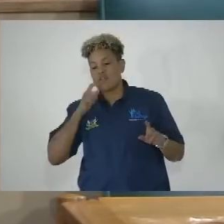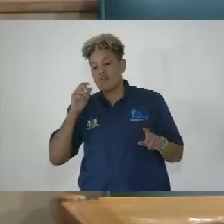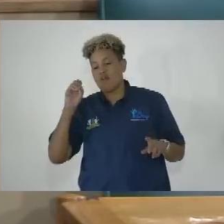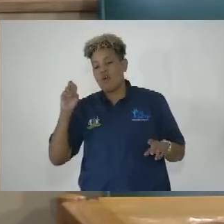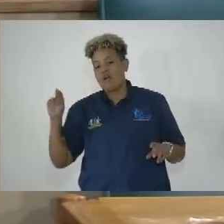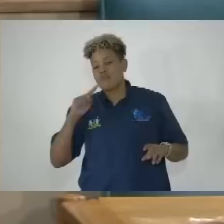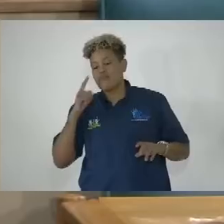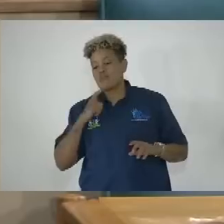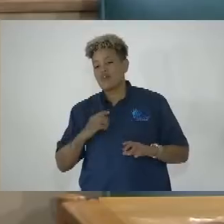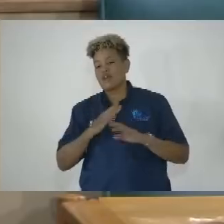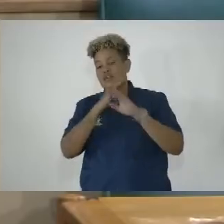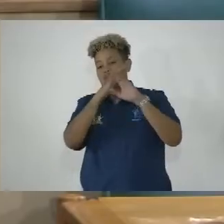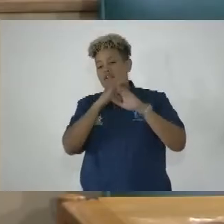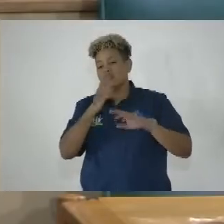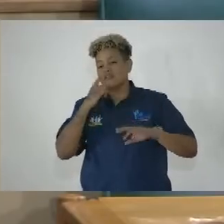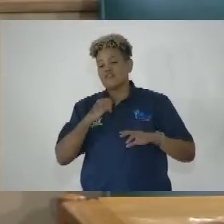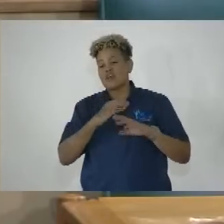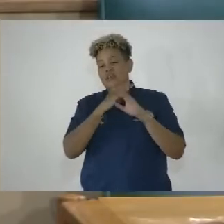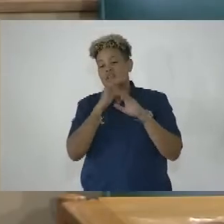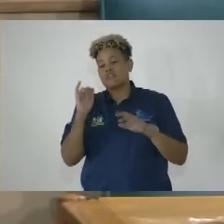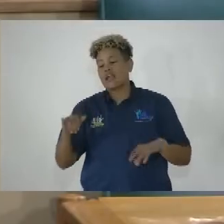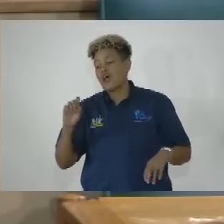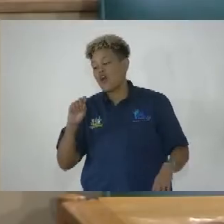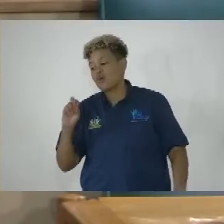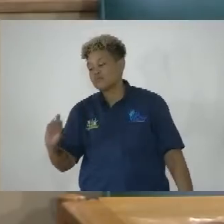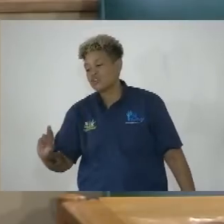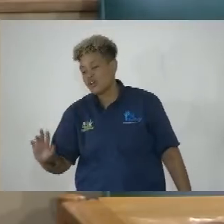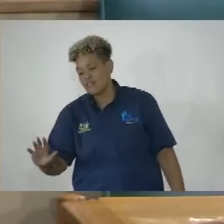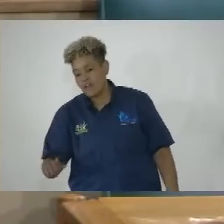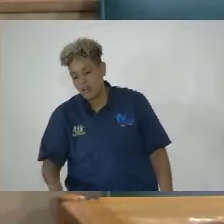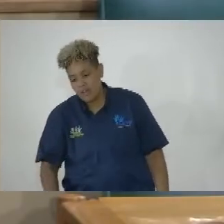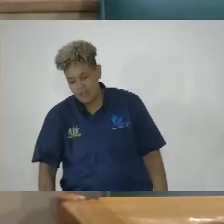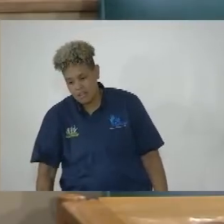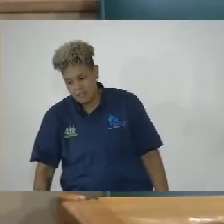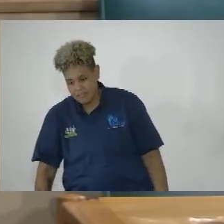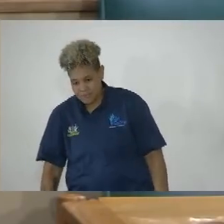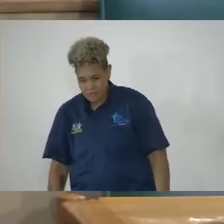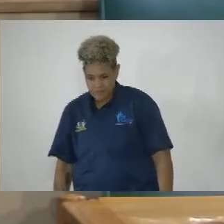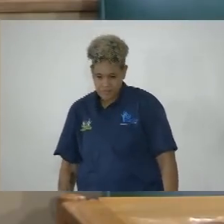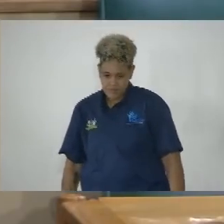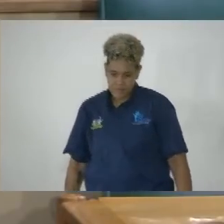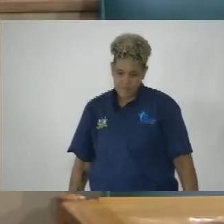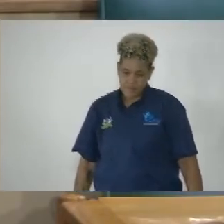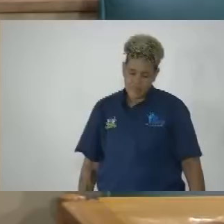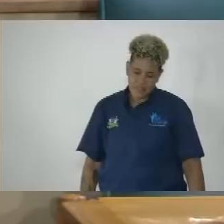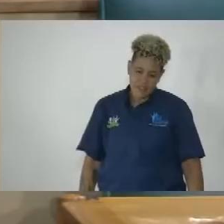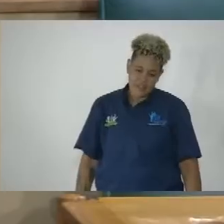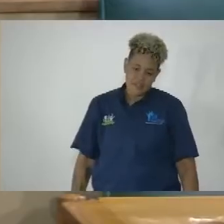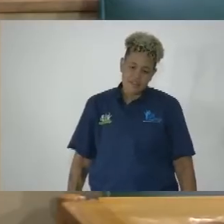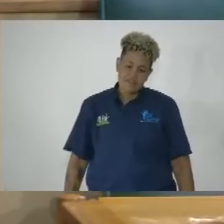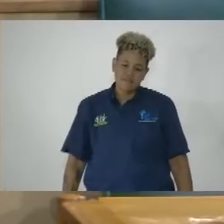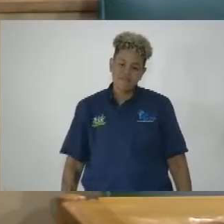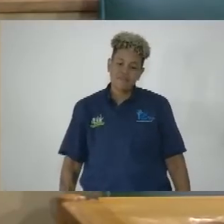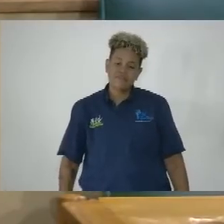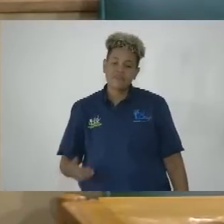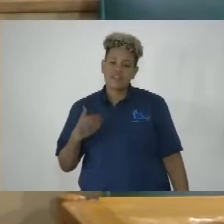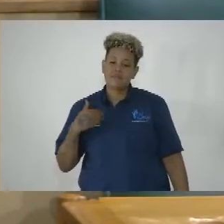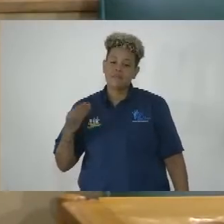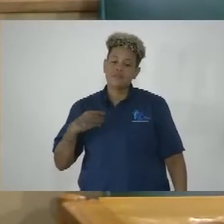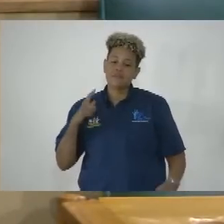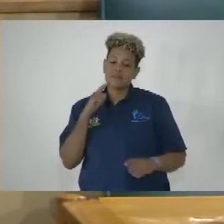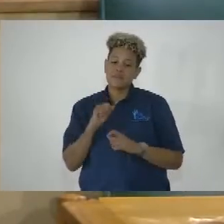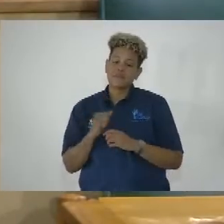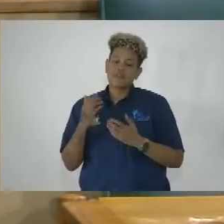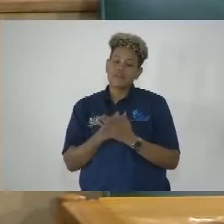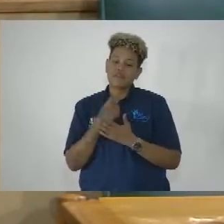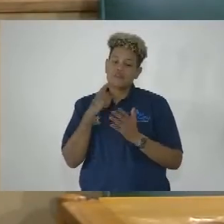hell, that was from the Observer. So I'm glad you gave me the opportunity to